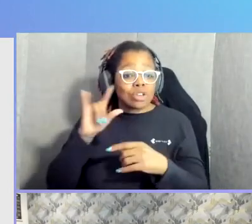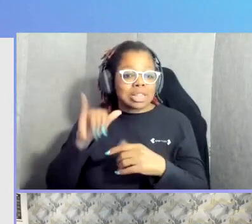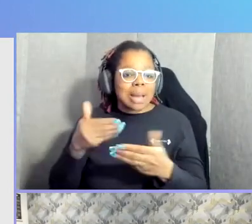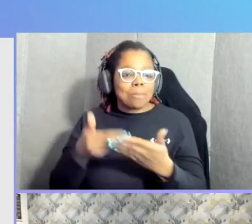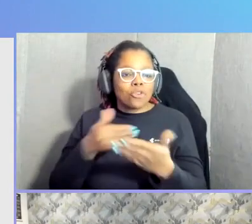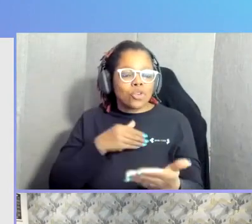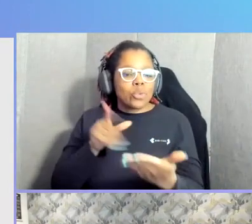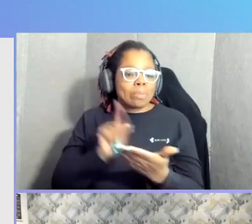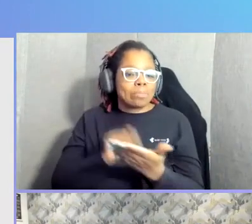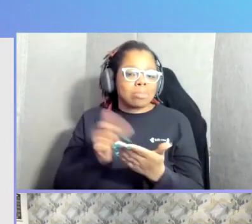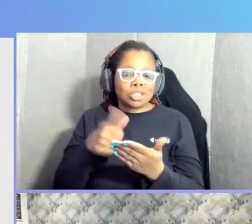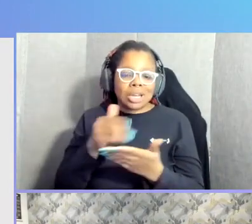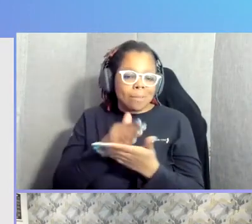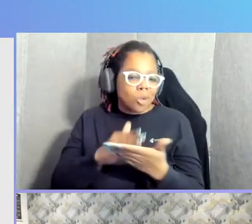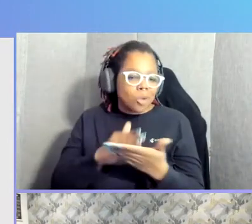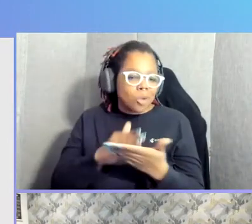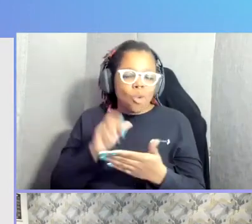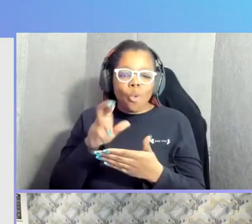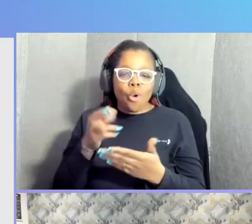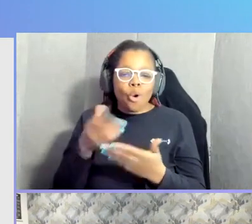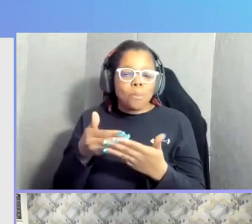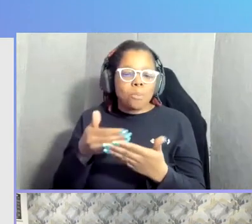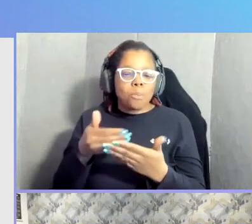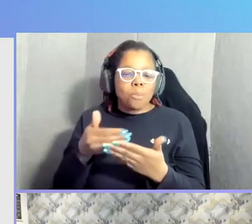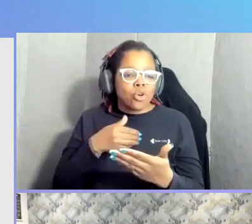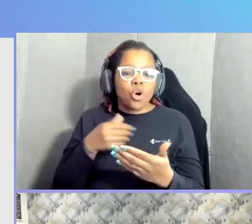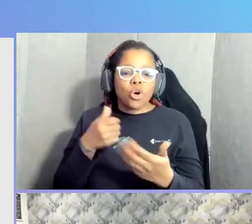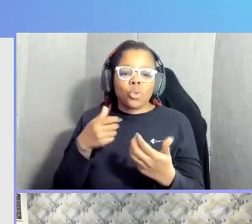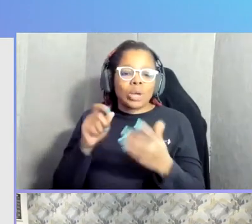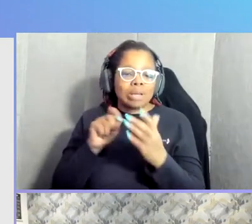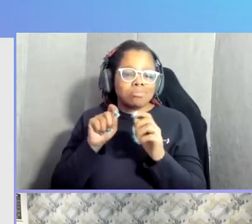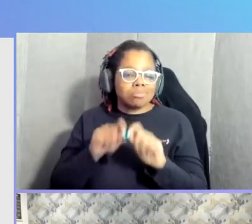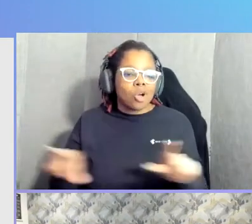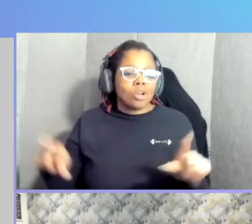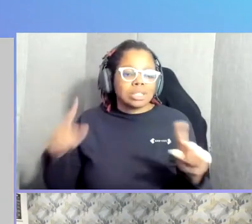a component or before we launch something new.